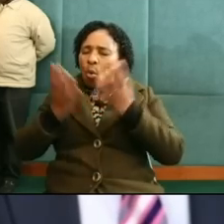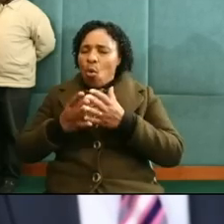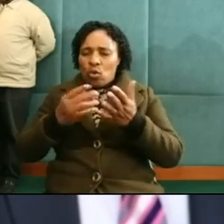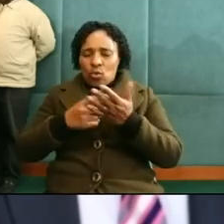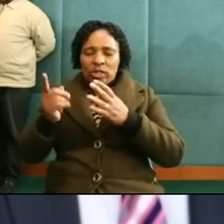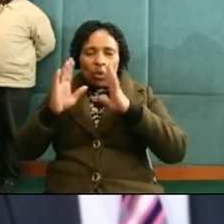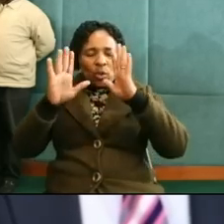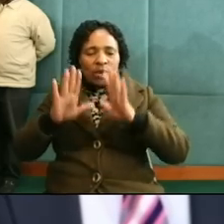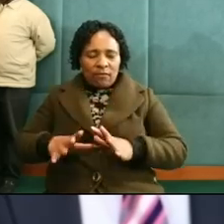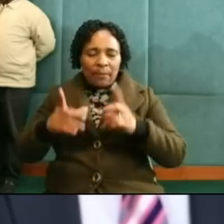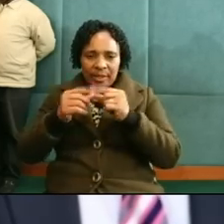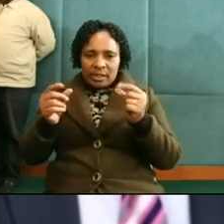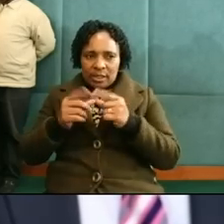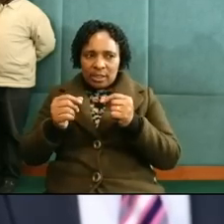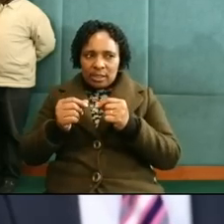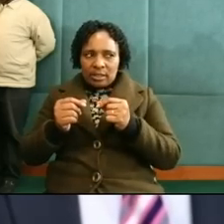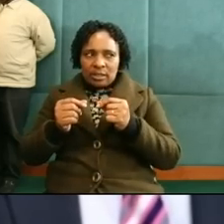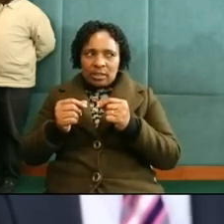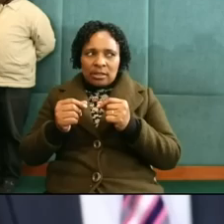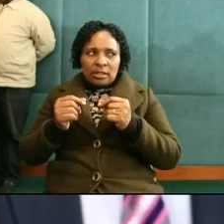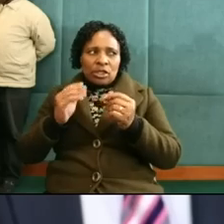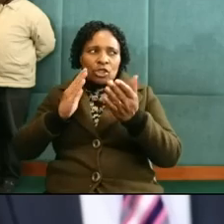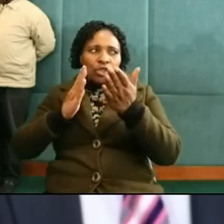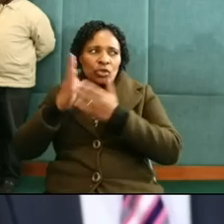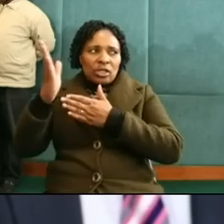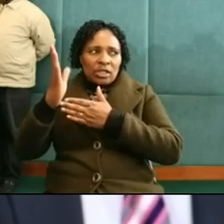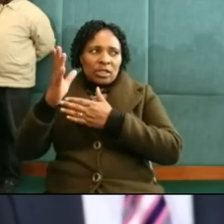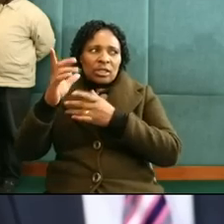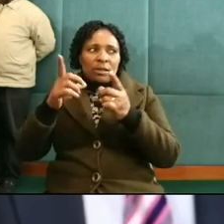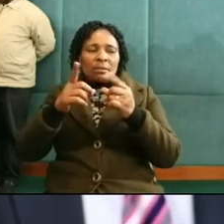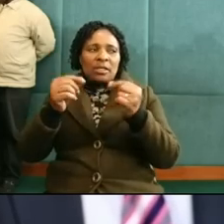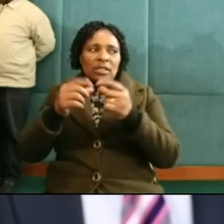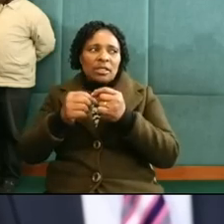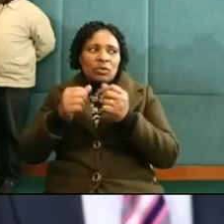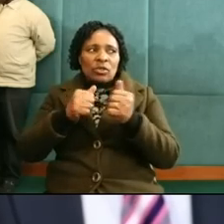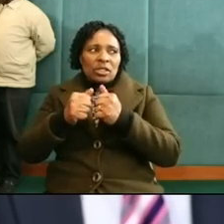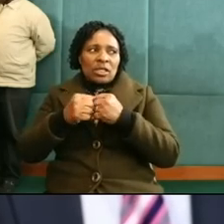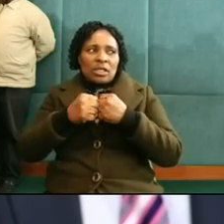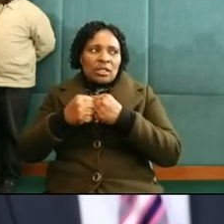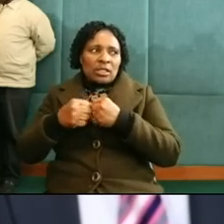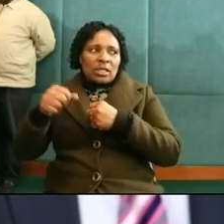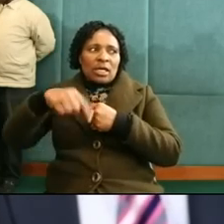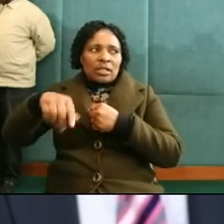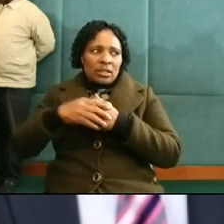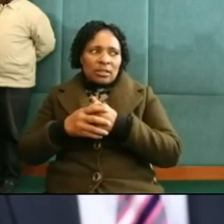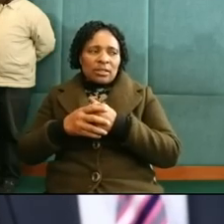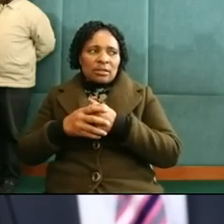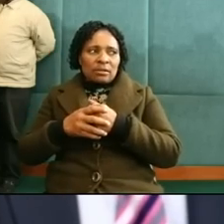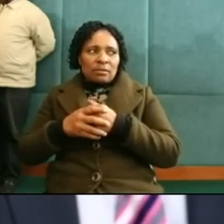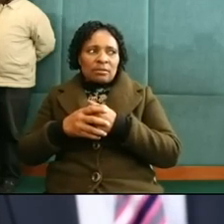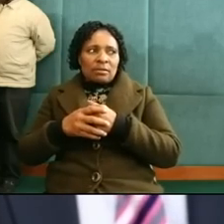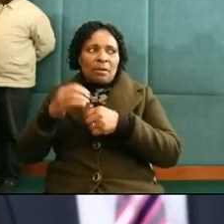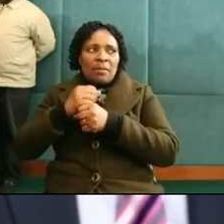wonderful messages. Straight messages that challenges us and makes